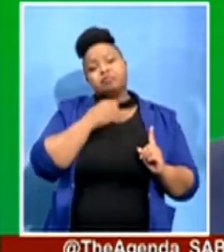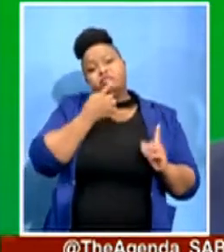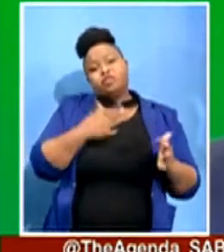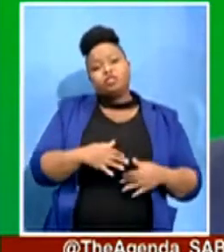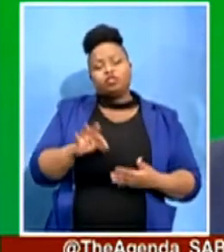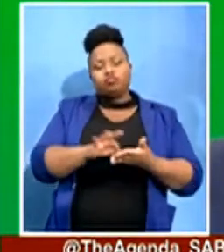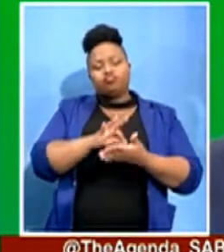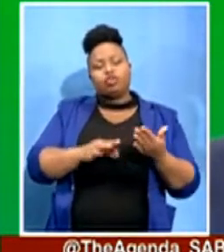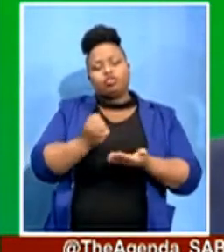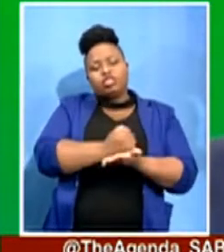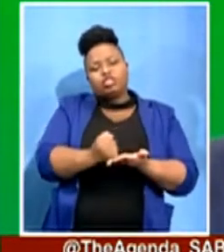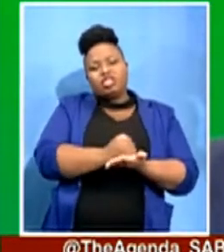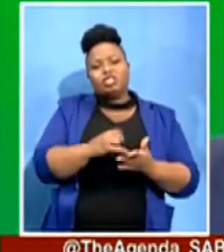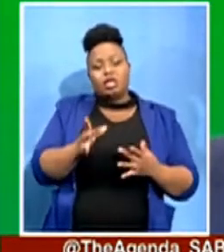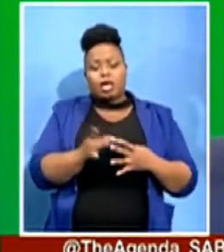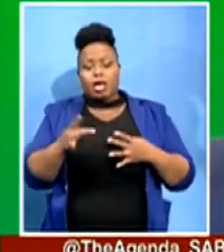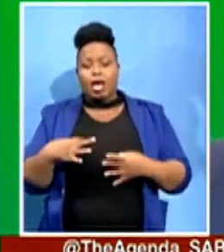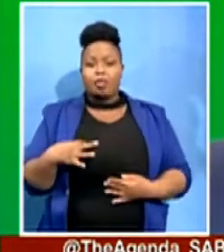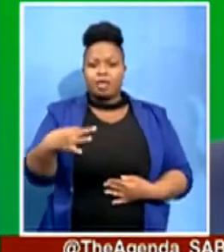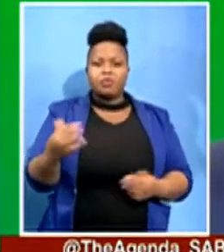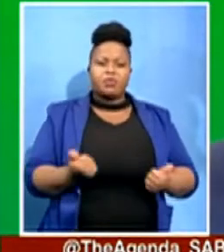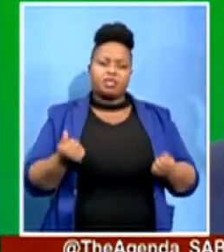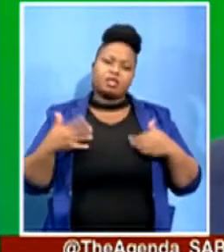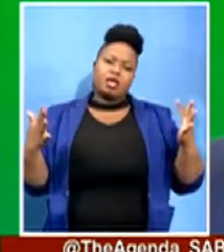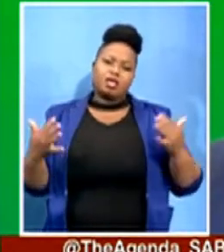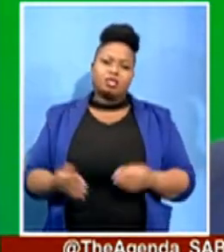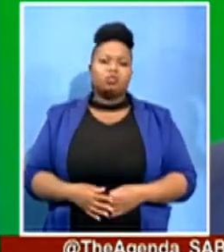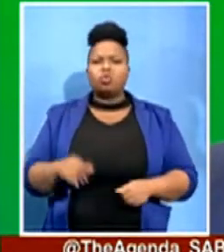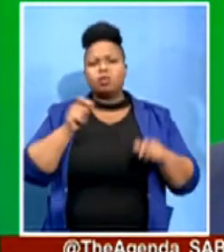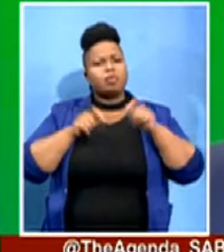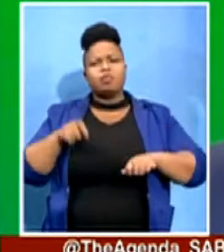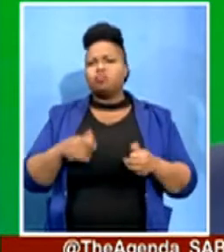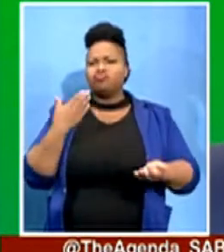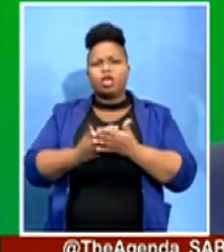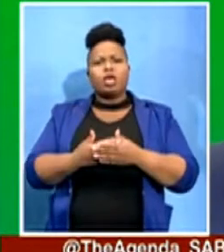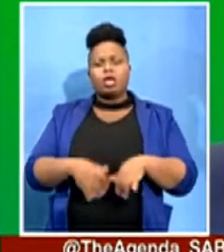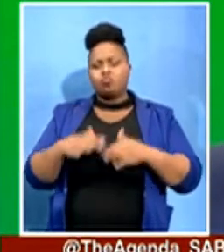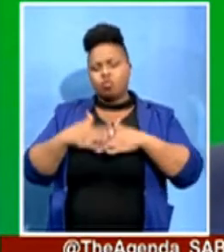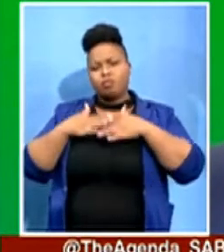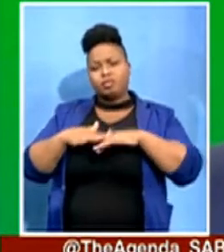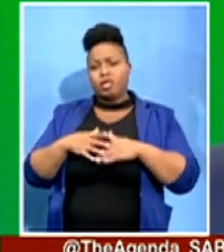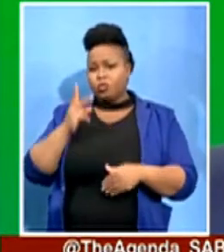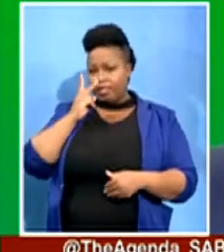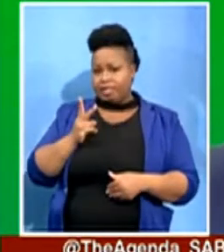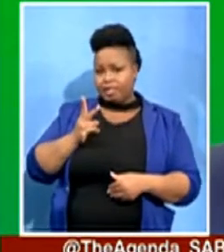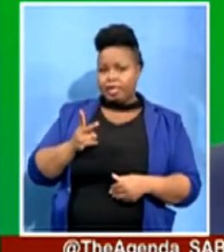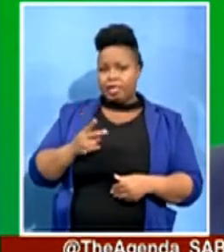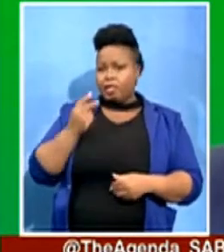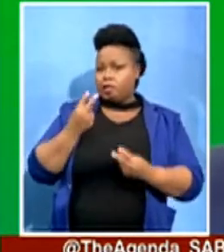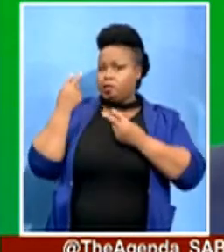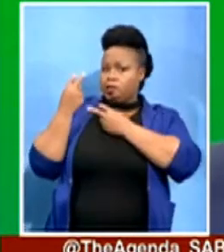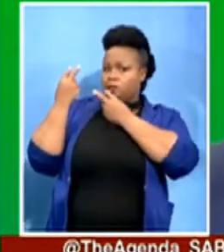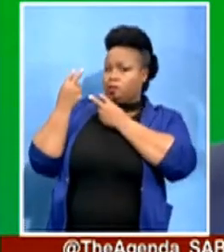application have already opened. So people can go to the portal that you see listed behind us in the image, and they can begin that process right